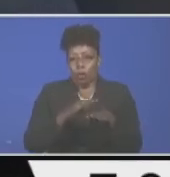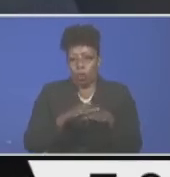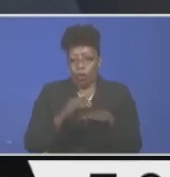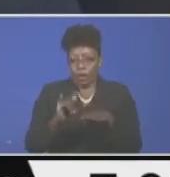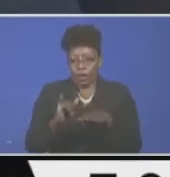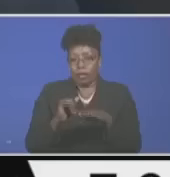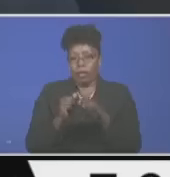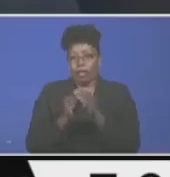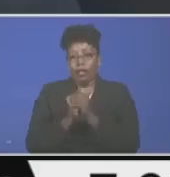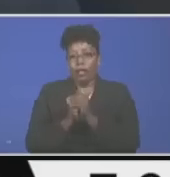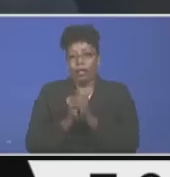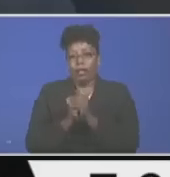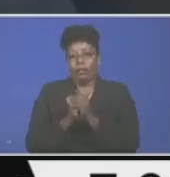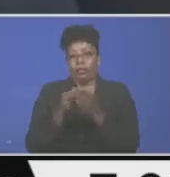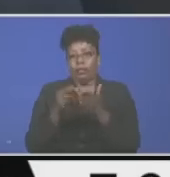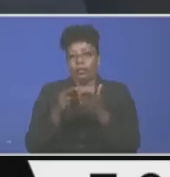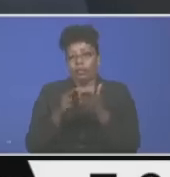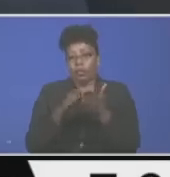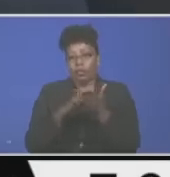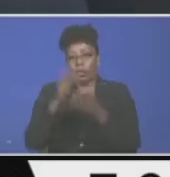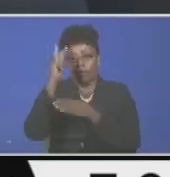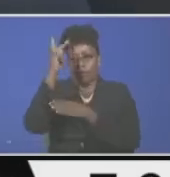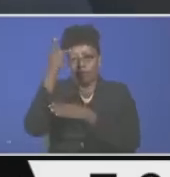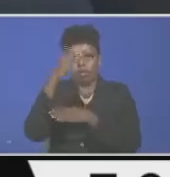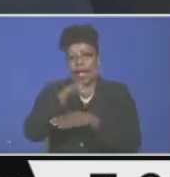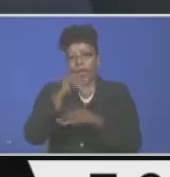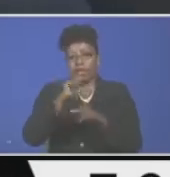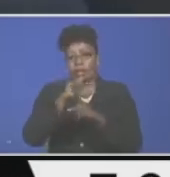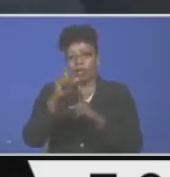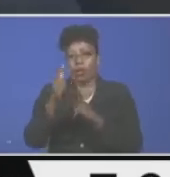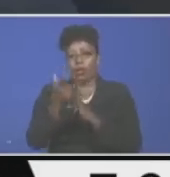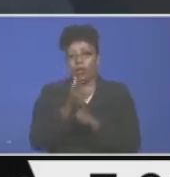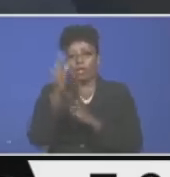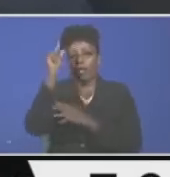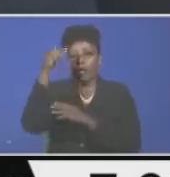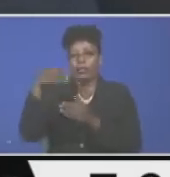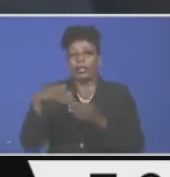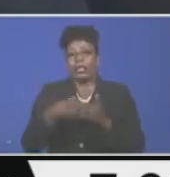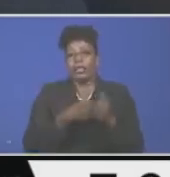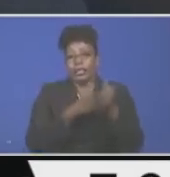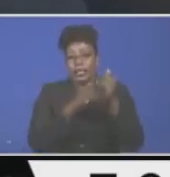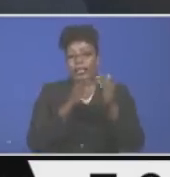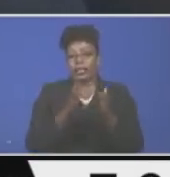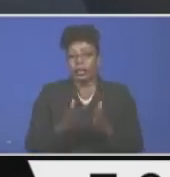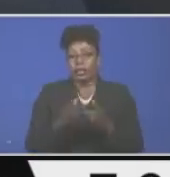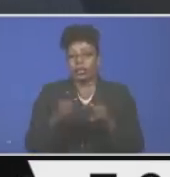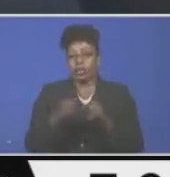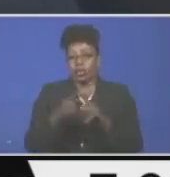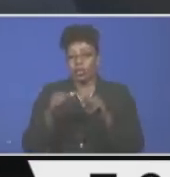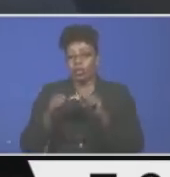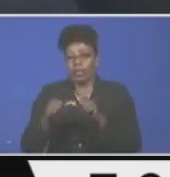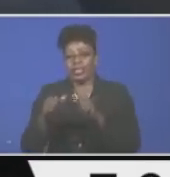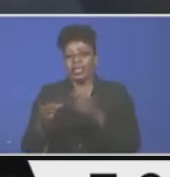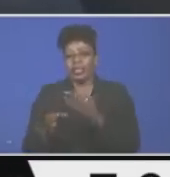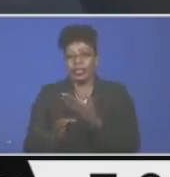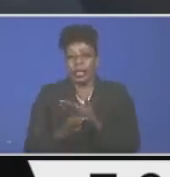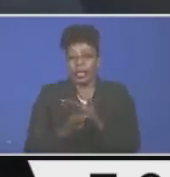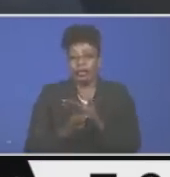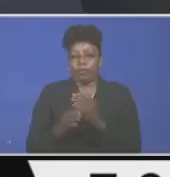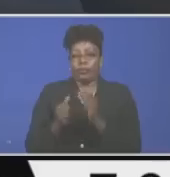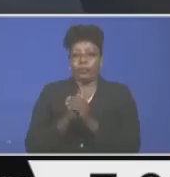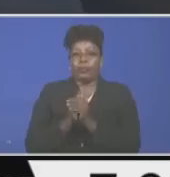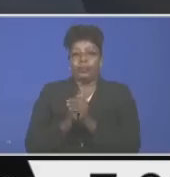follow the political and local government leaders to remain safe. We